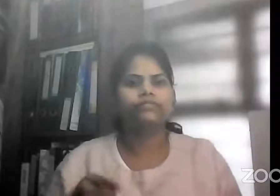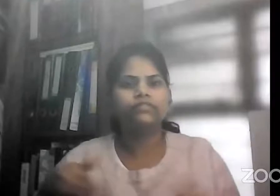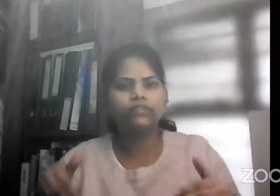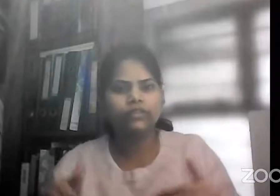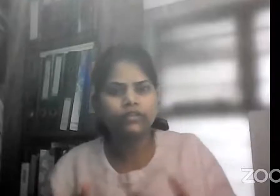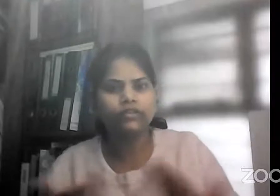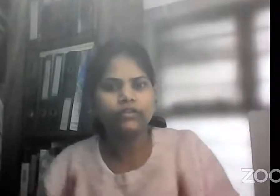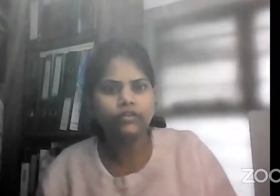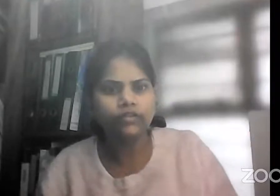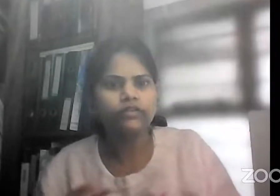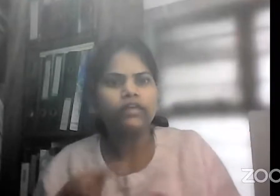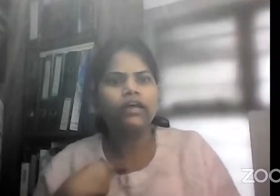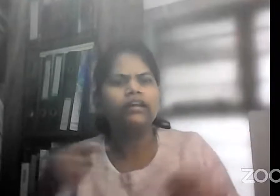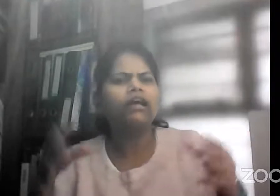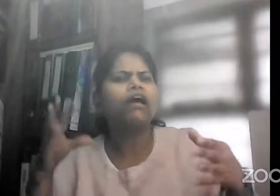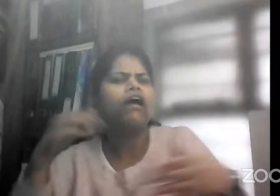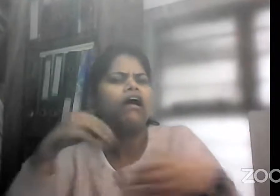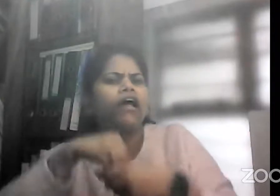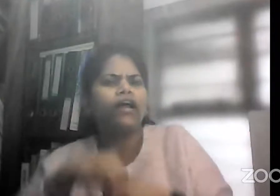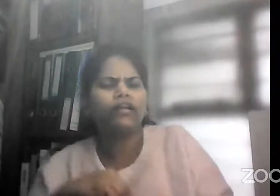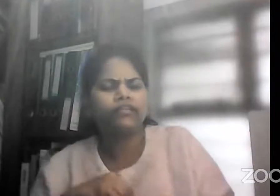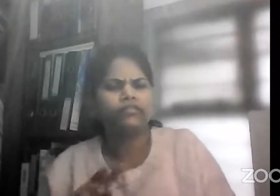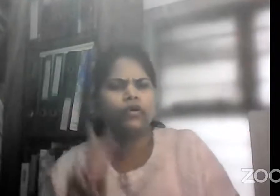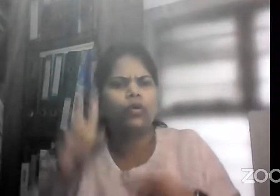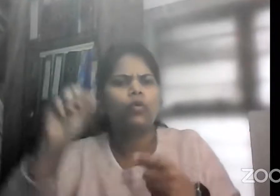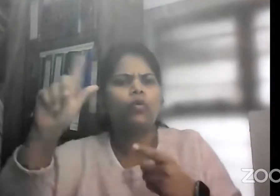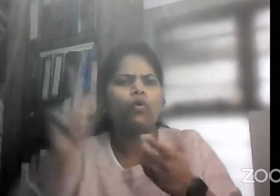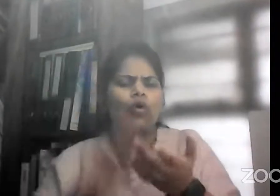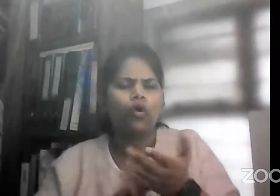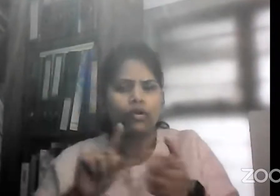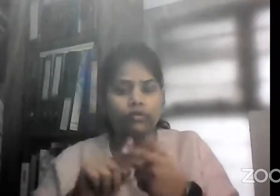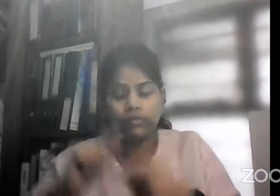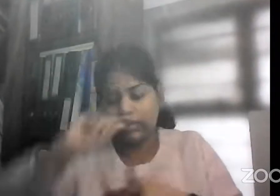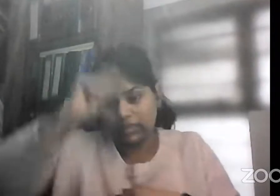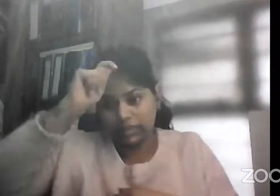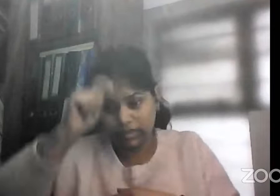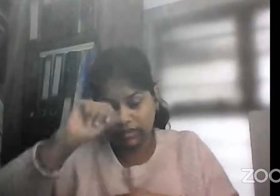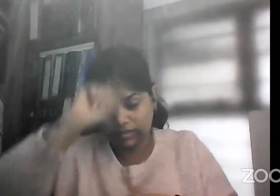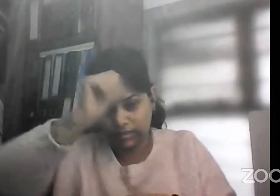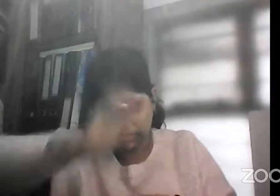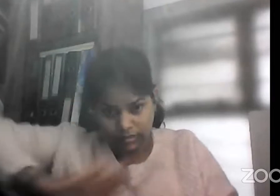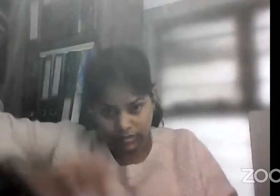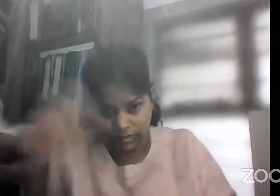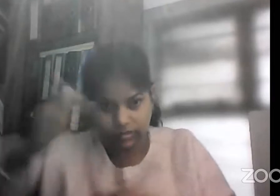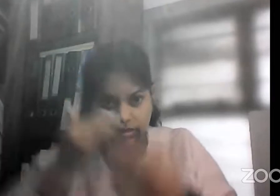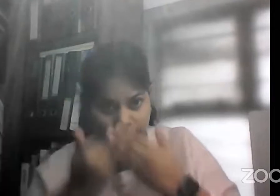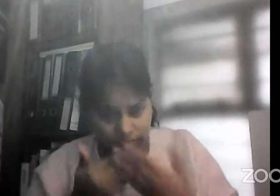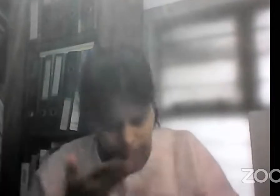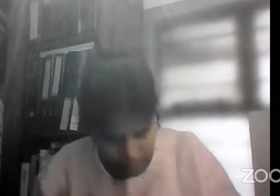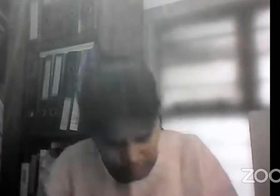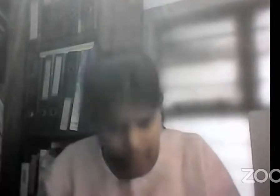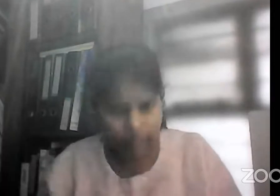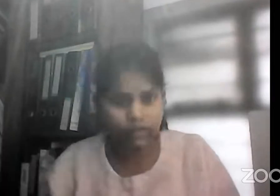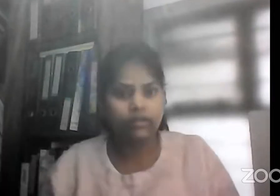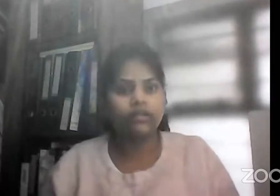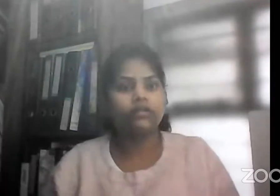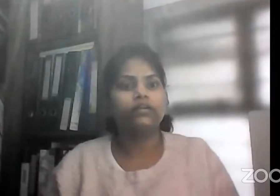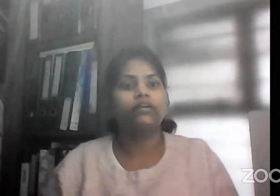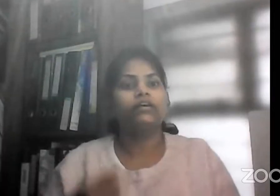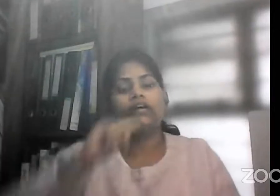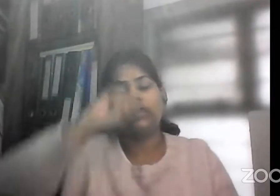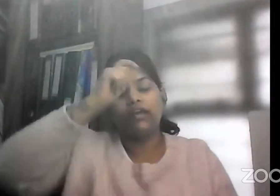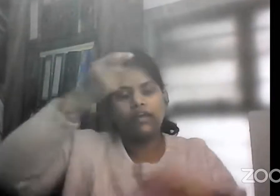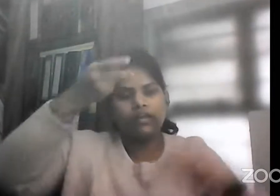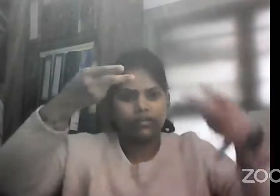an edited volume, English Studies in India, Contemporary and Evolving Paradigms, and an English translation of the Hindi